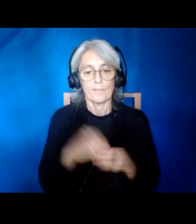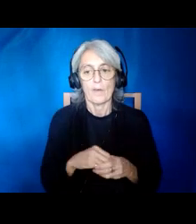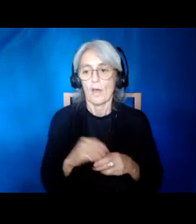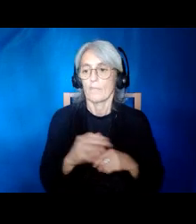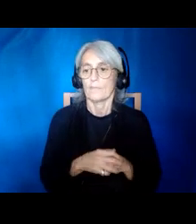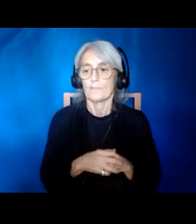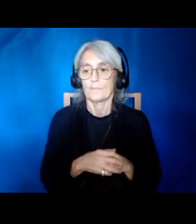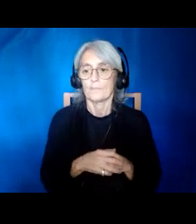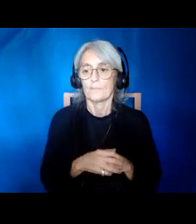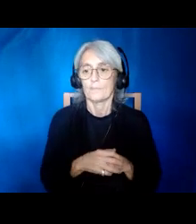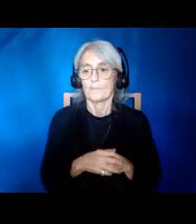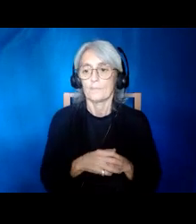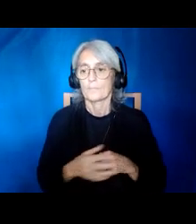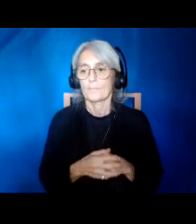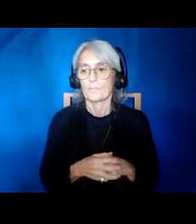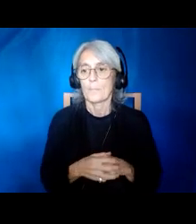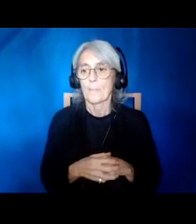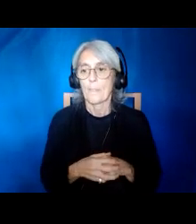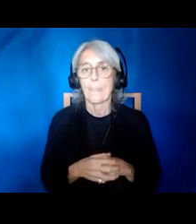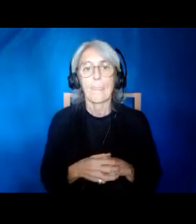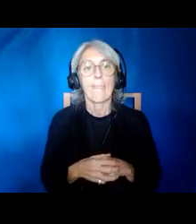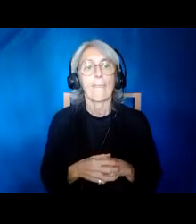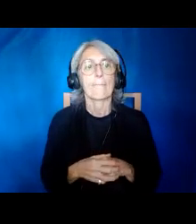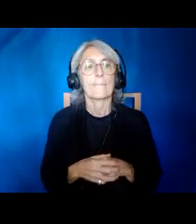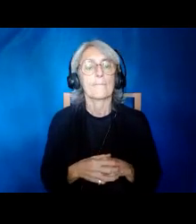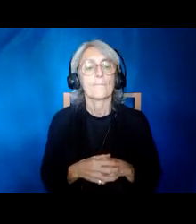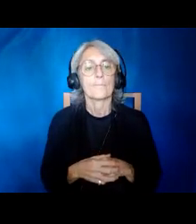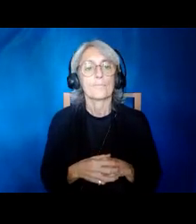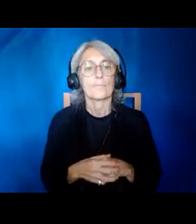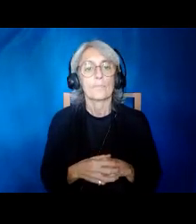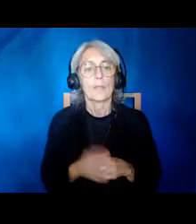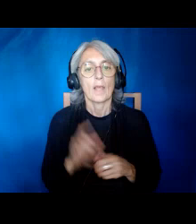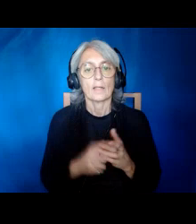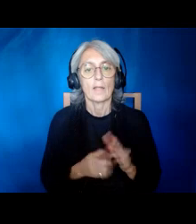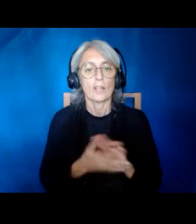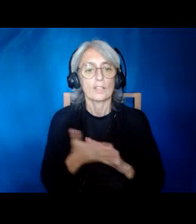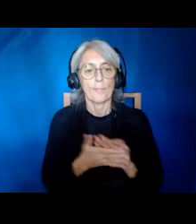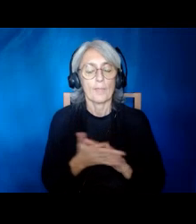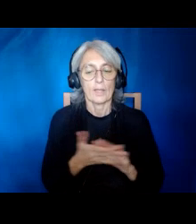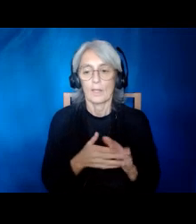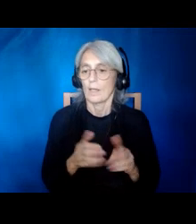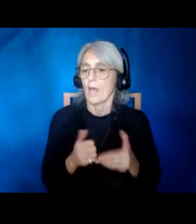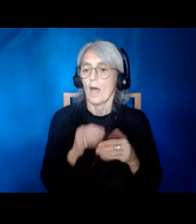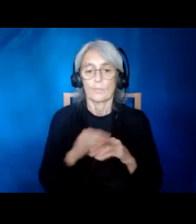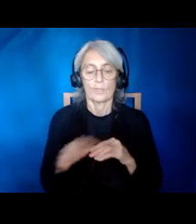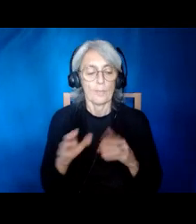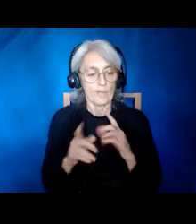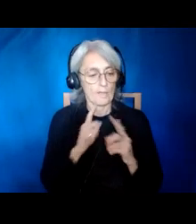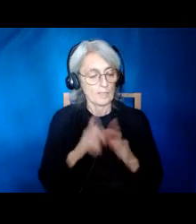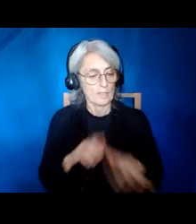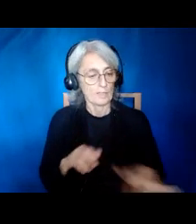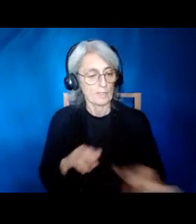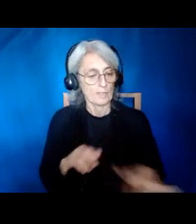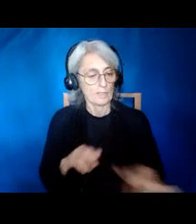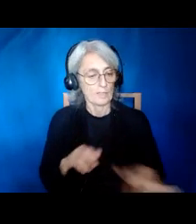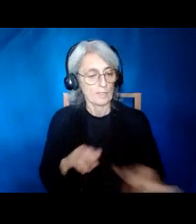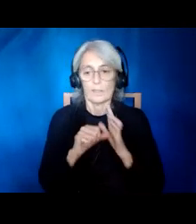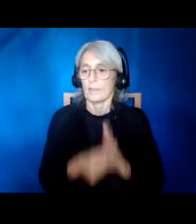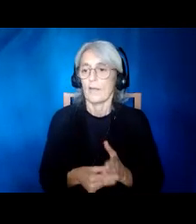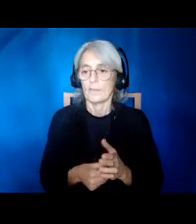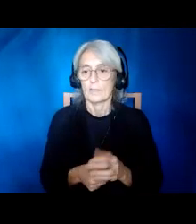hitch. We'd like to acknowledge these four in particular who are helping to shape the conversation statewide in ways that highlight the values of